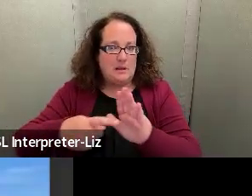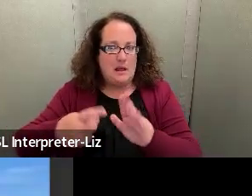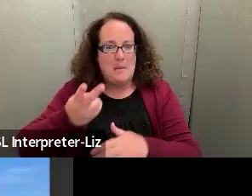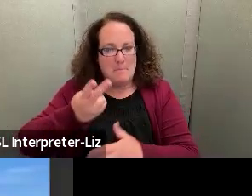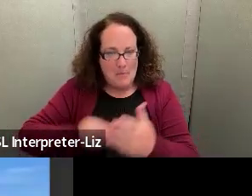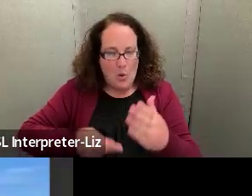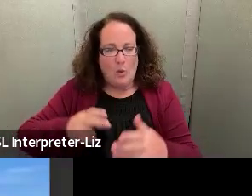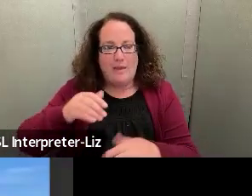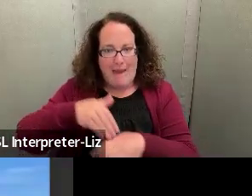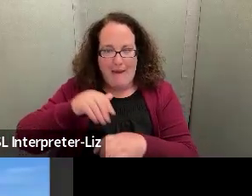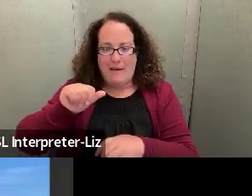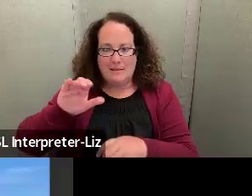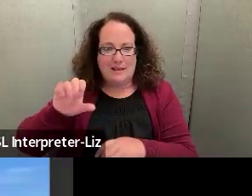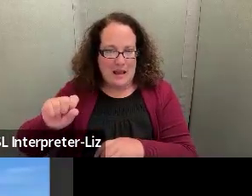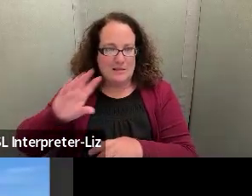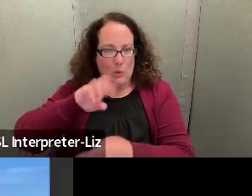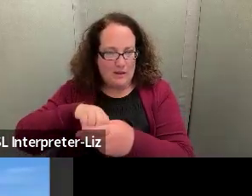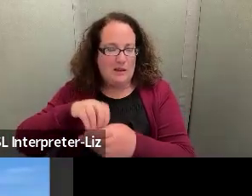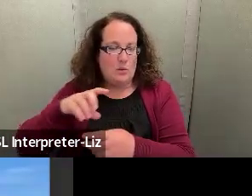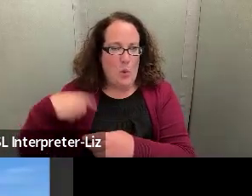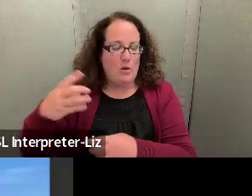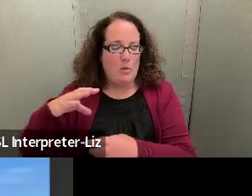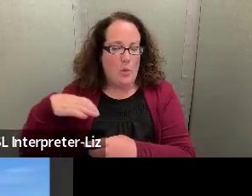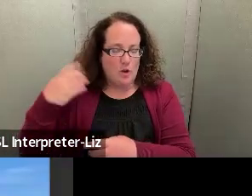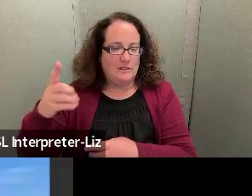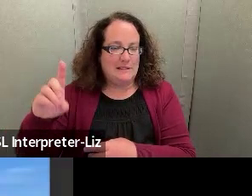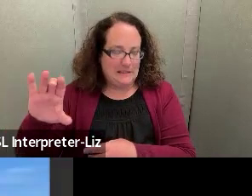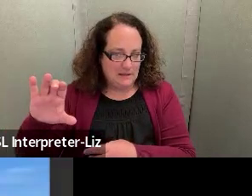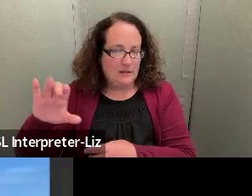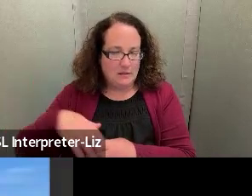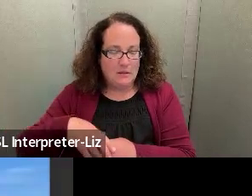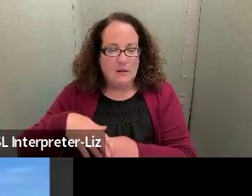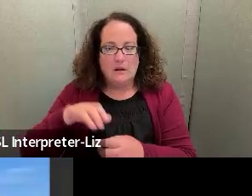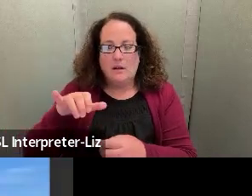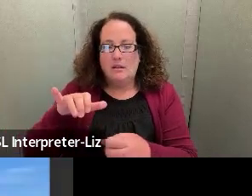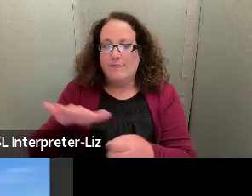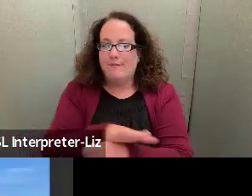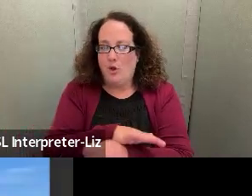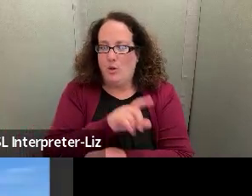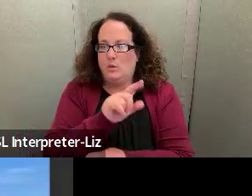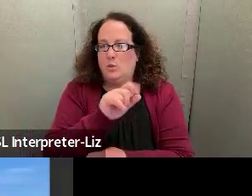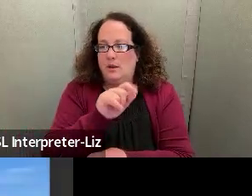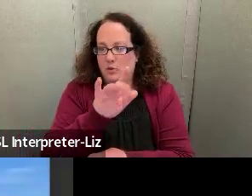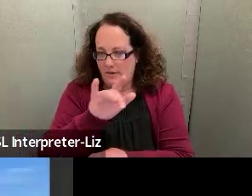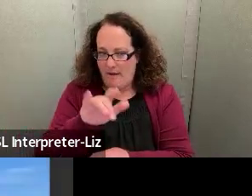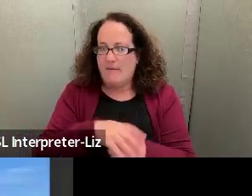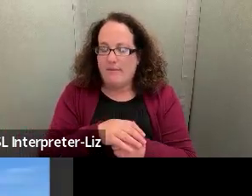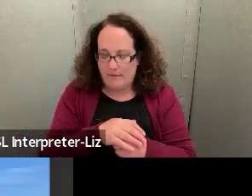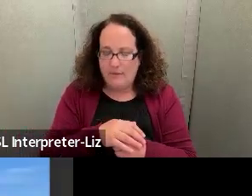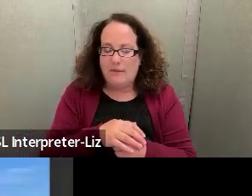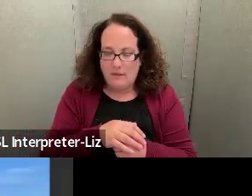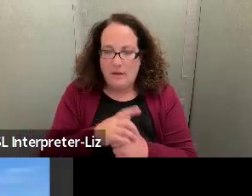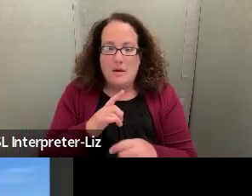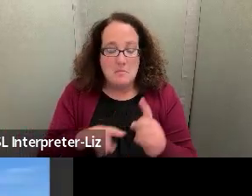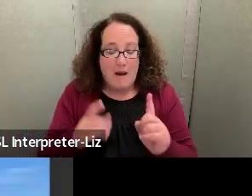ACS. And the idea is Which ACS is that? that's the fall 2025. Oh, But